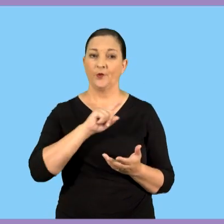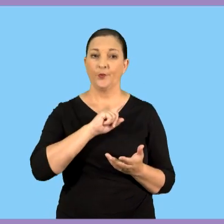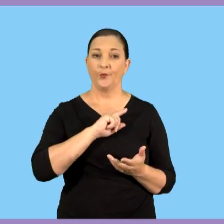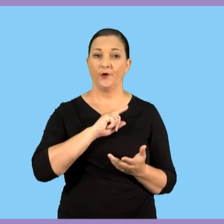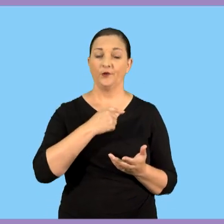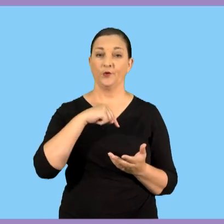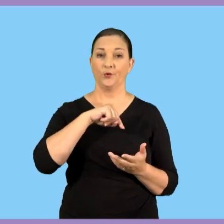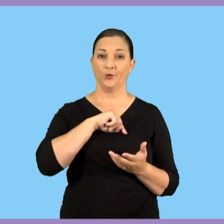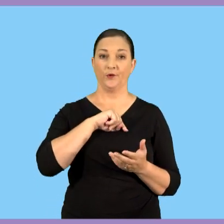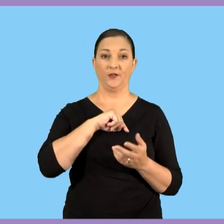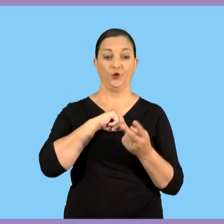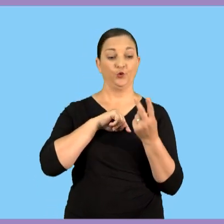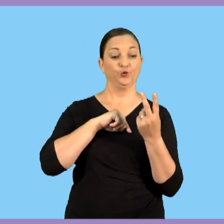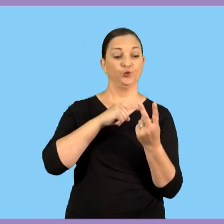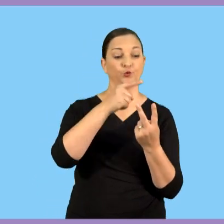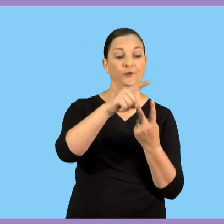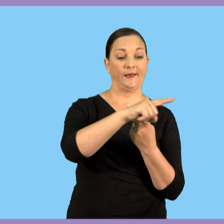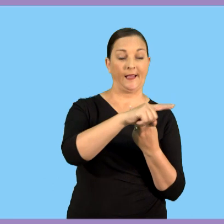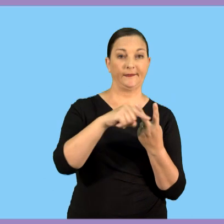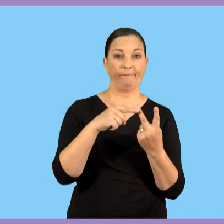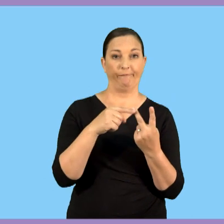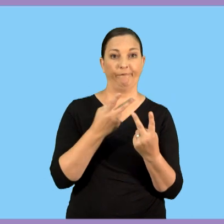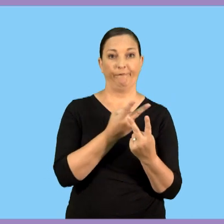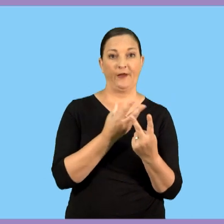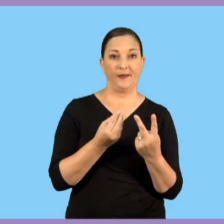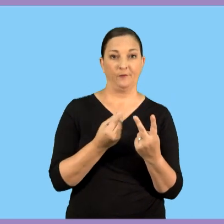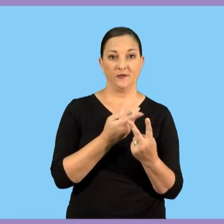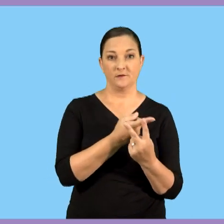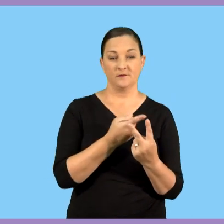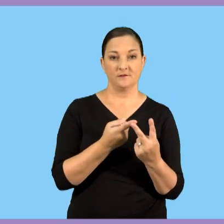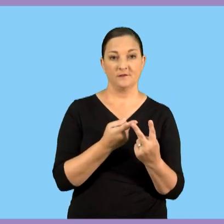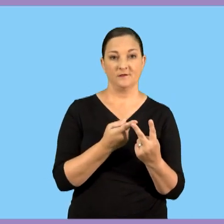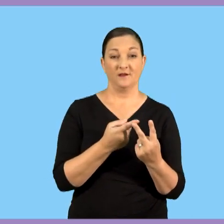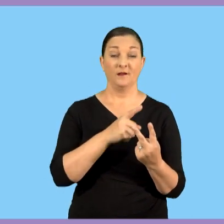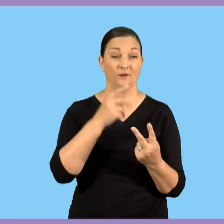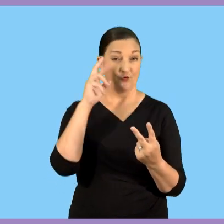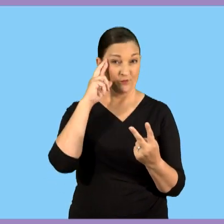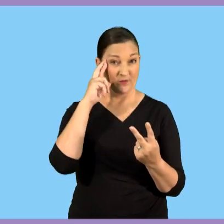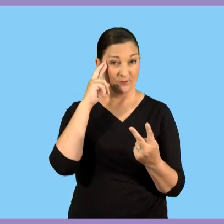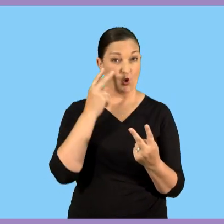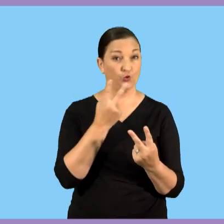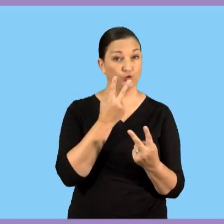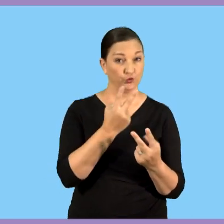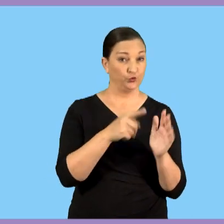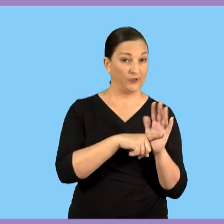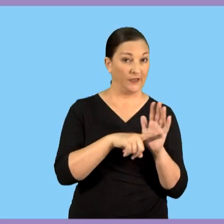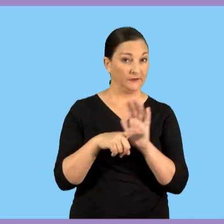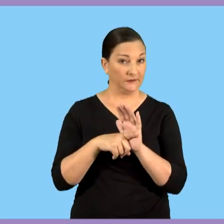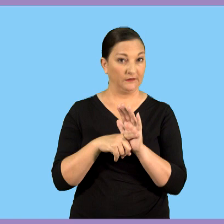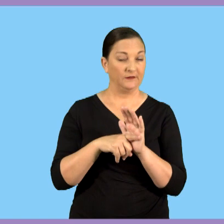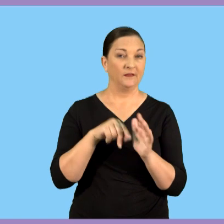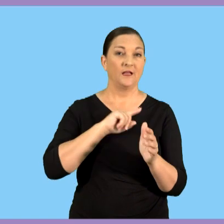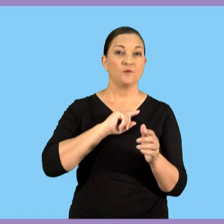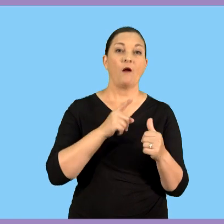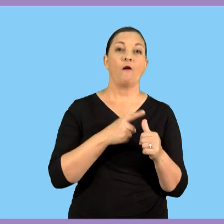multiplied 2 negative numbers first. And do you remember that 2 negative numbers give us a